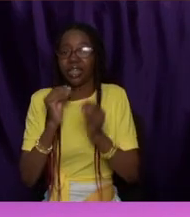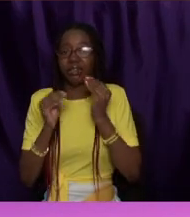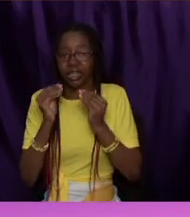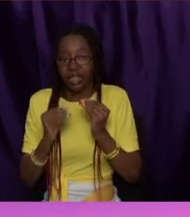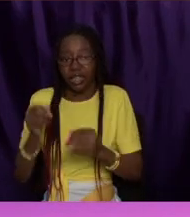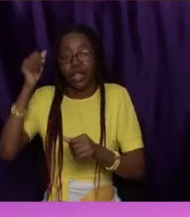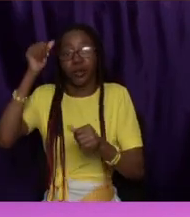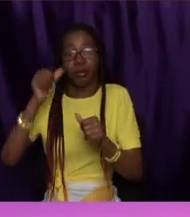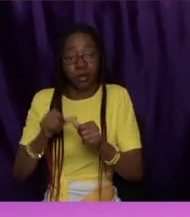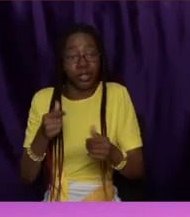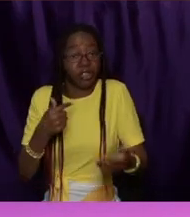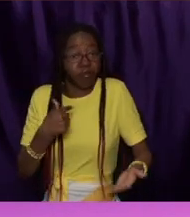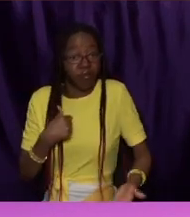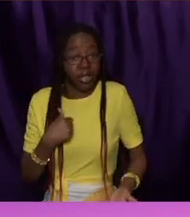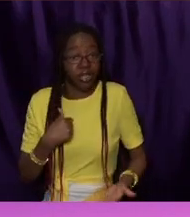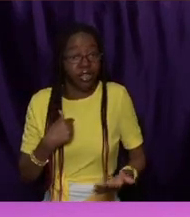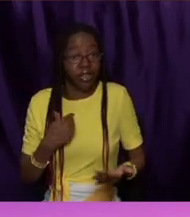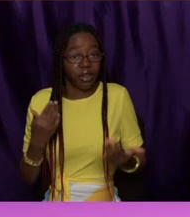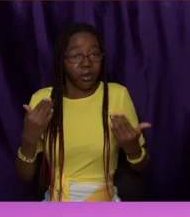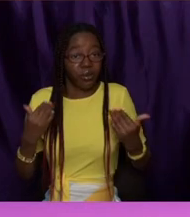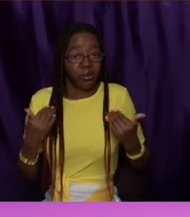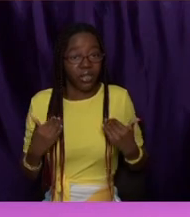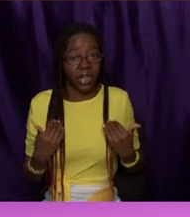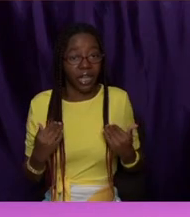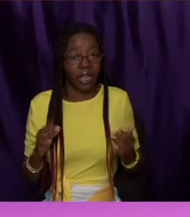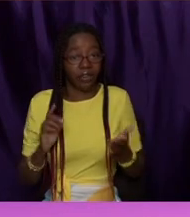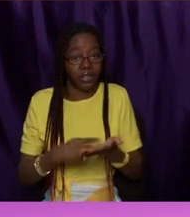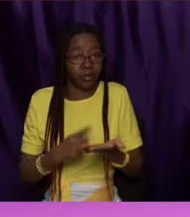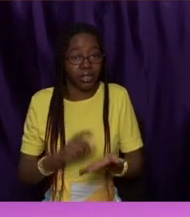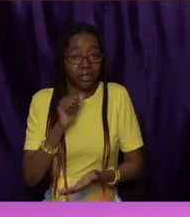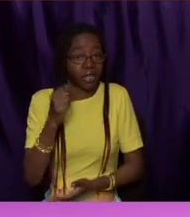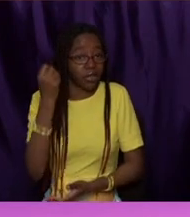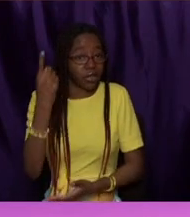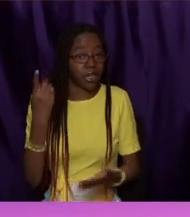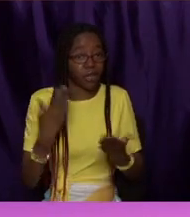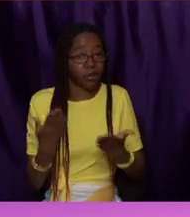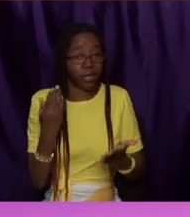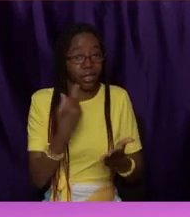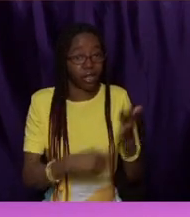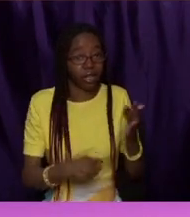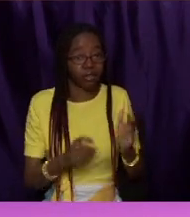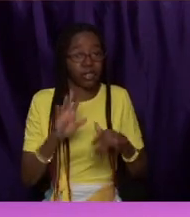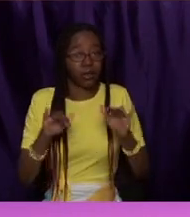in remembrance. I mean, we have communion. Don't understand what it costs for you to walk in